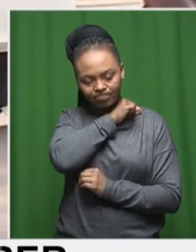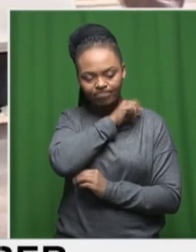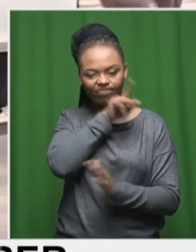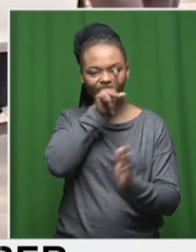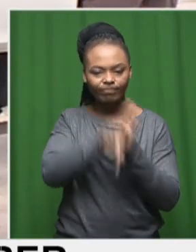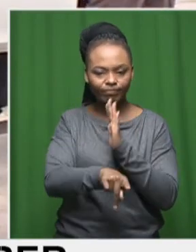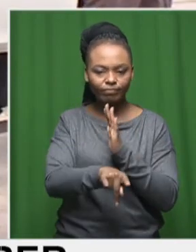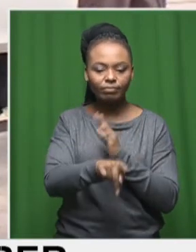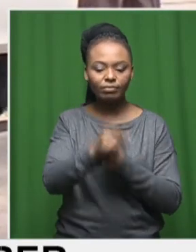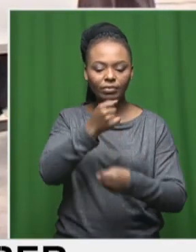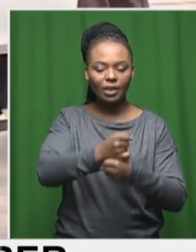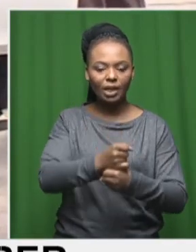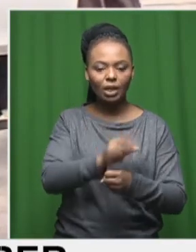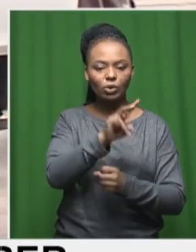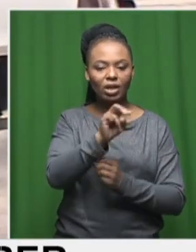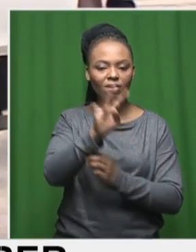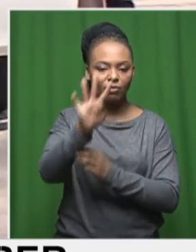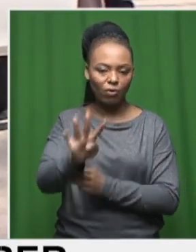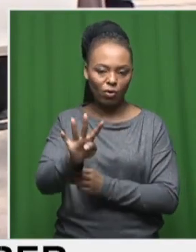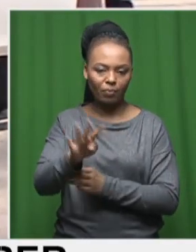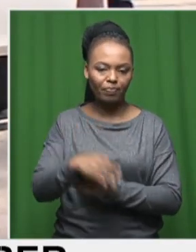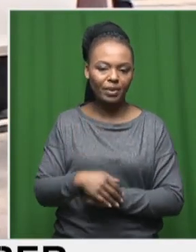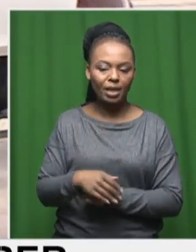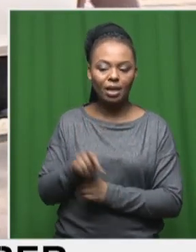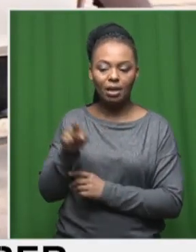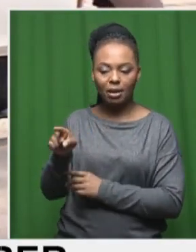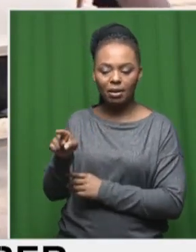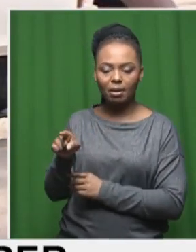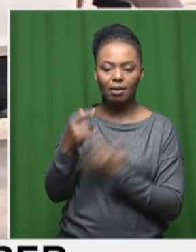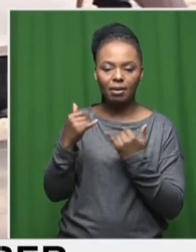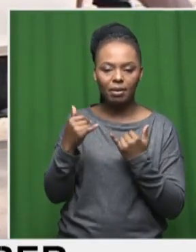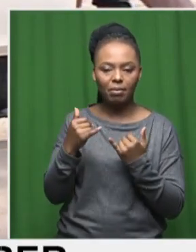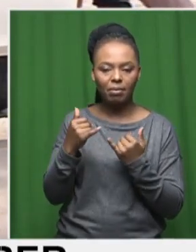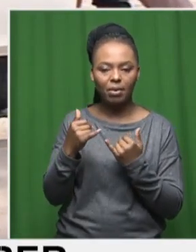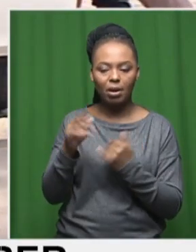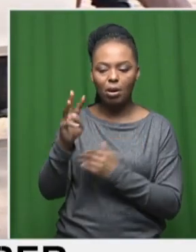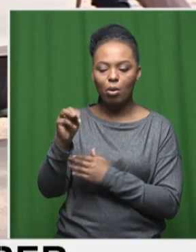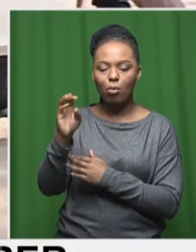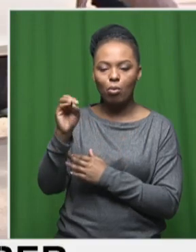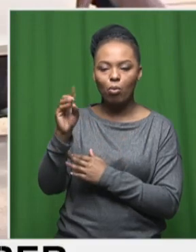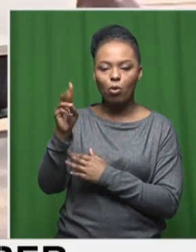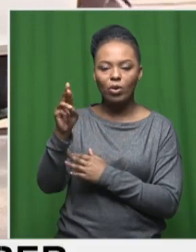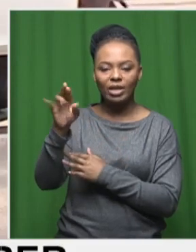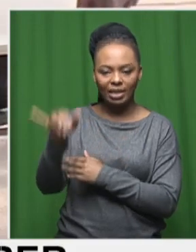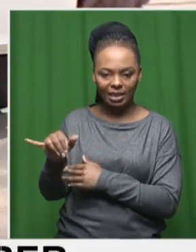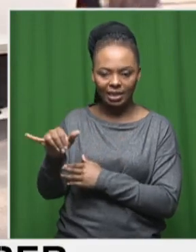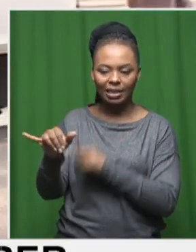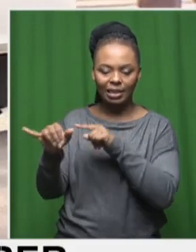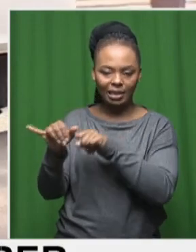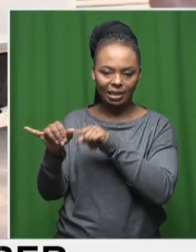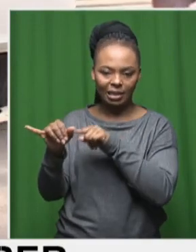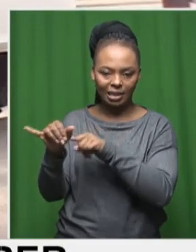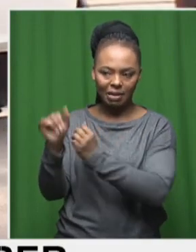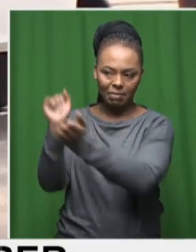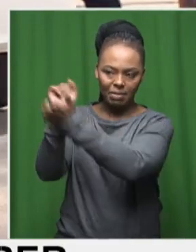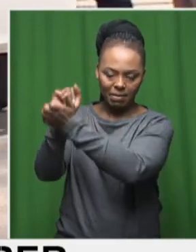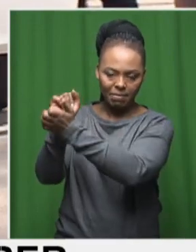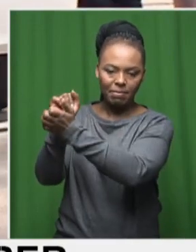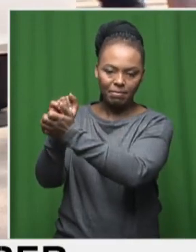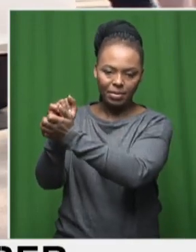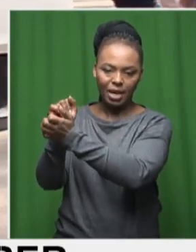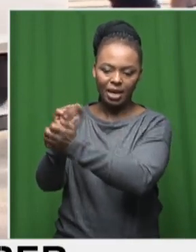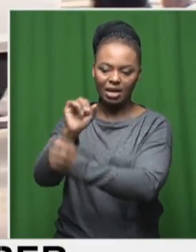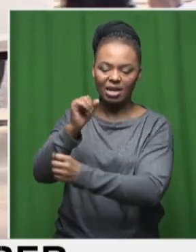in 2004. The convicted killer Donovan Moodley, I beg your pardon, had been convicted